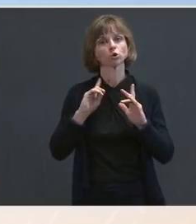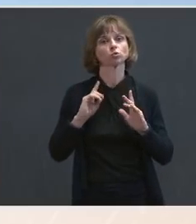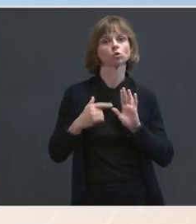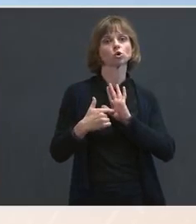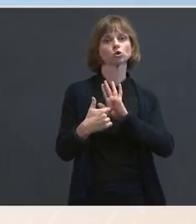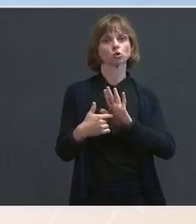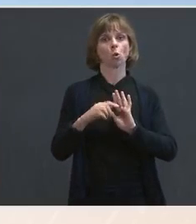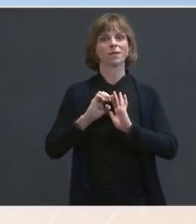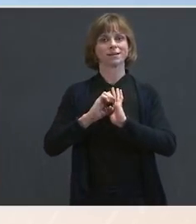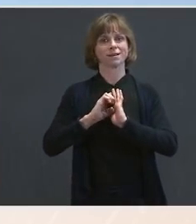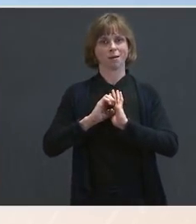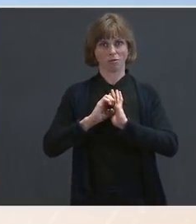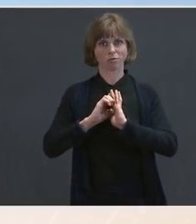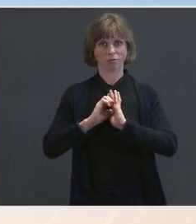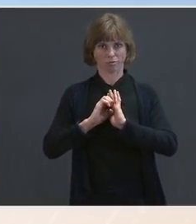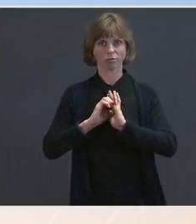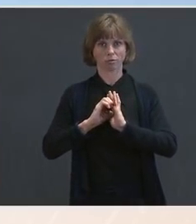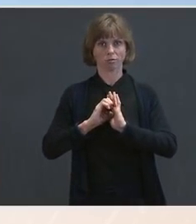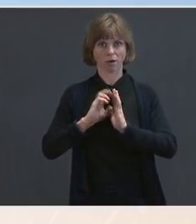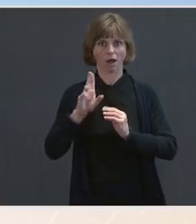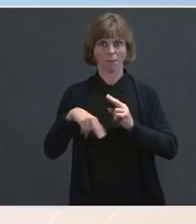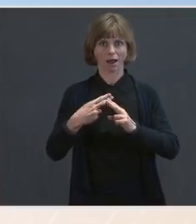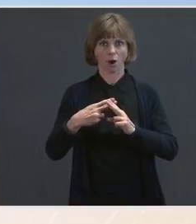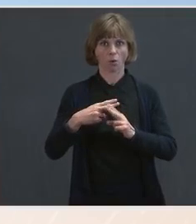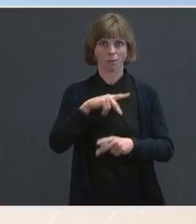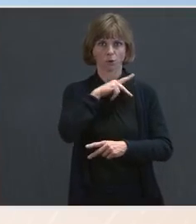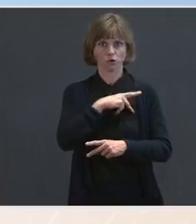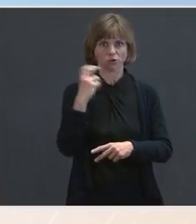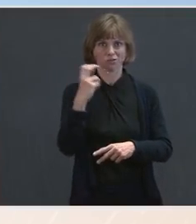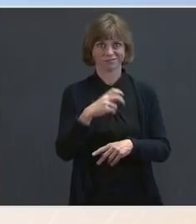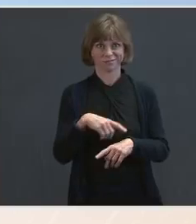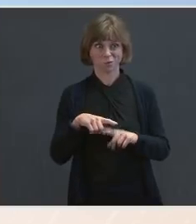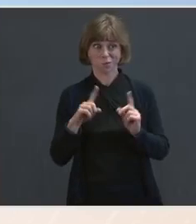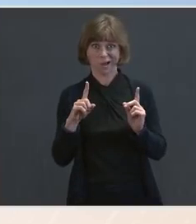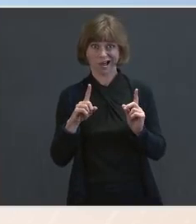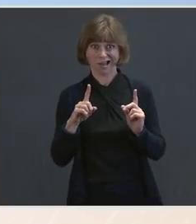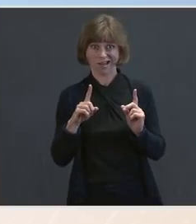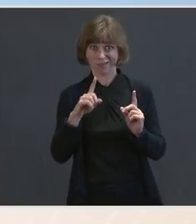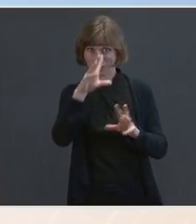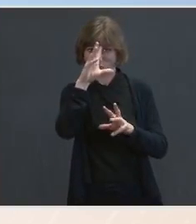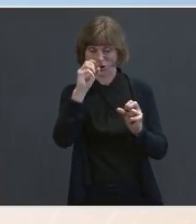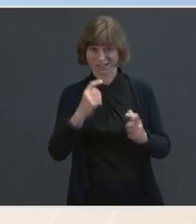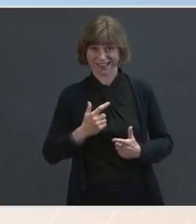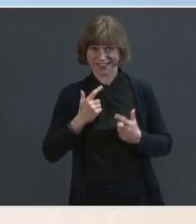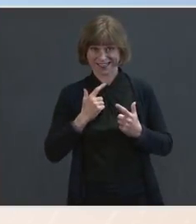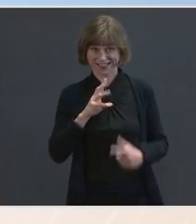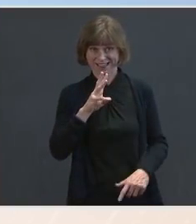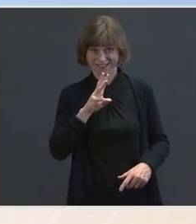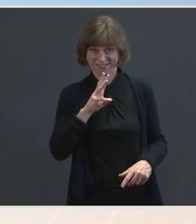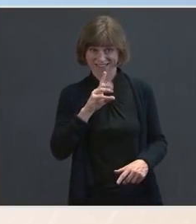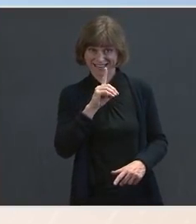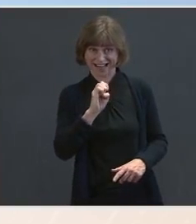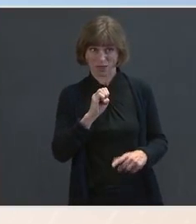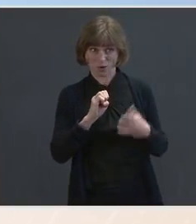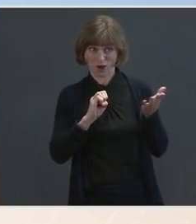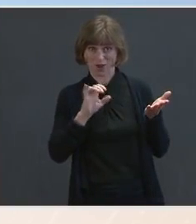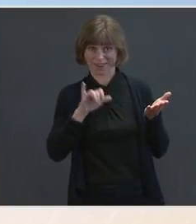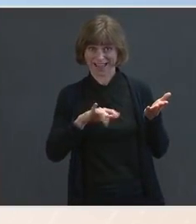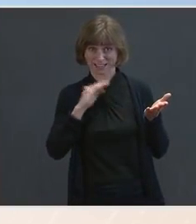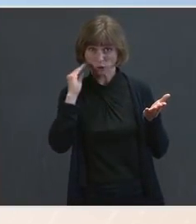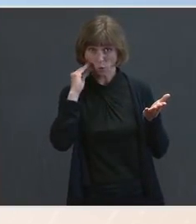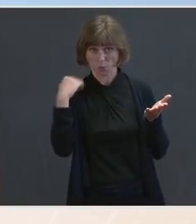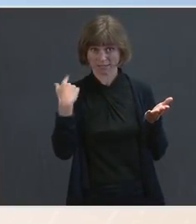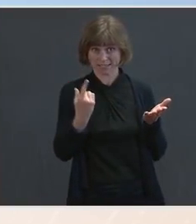about personal travel during the pandemic? Well, the president lives in Wilmington. It's his home. That's where he's lived for many, many